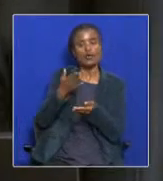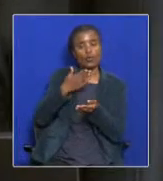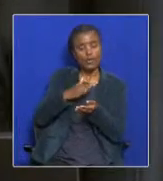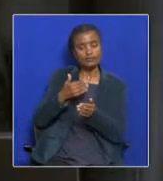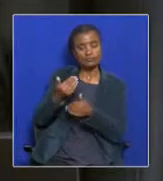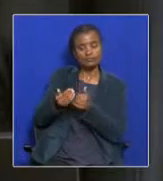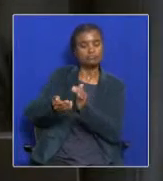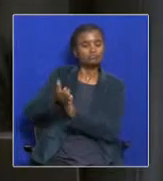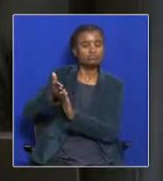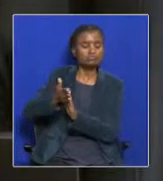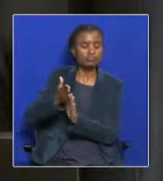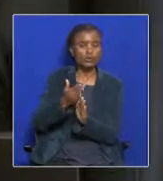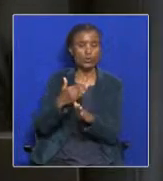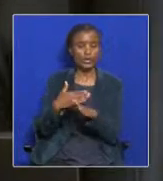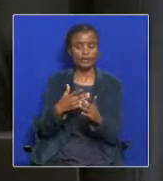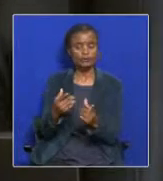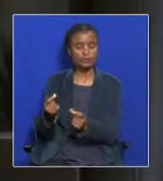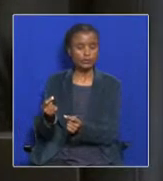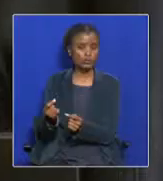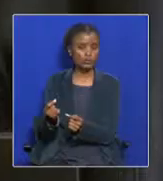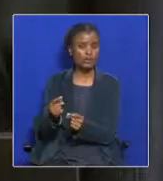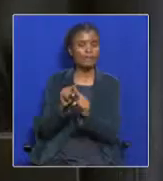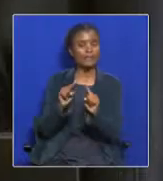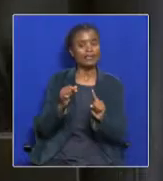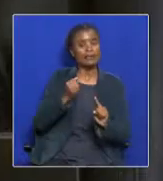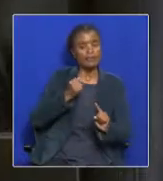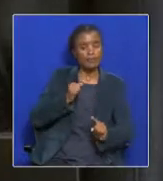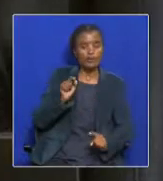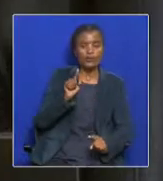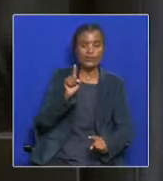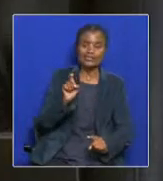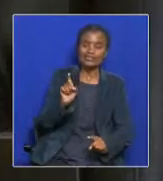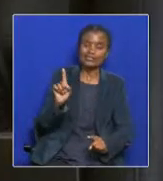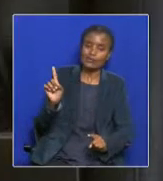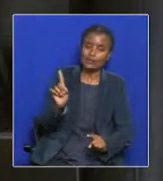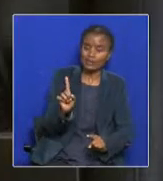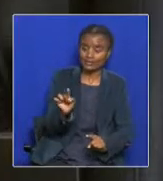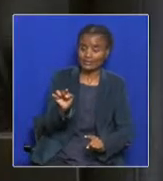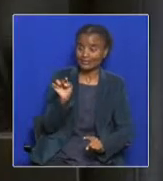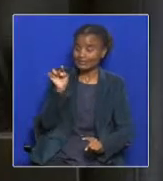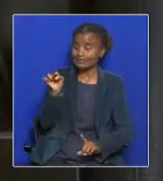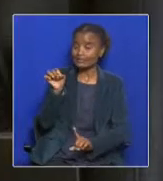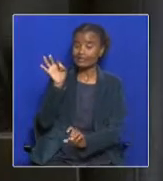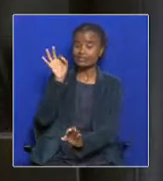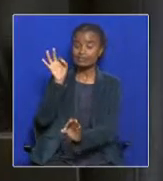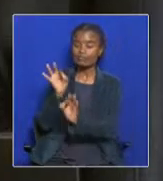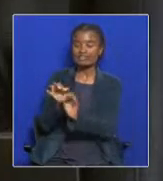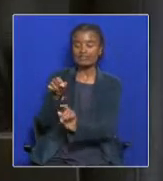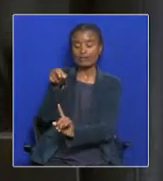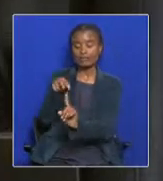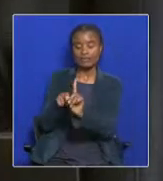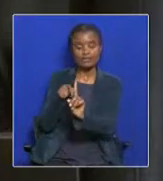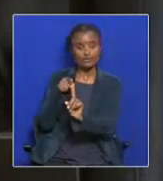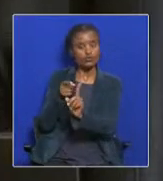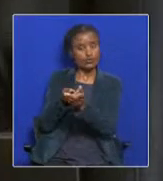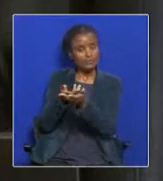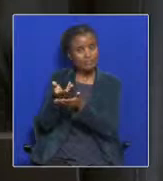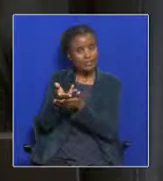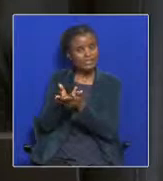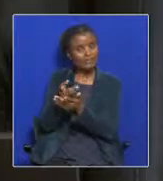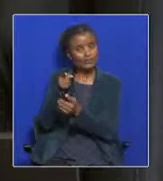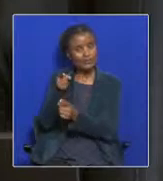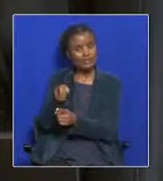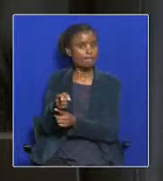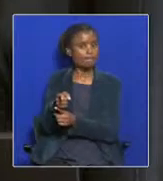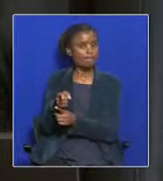question is, why are you speaking to this person who has absolutely nothing to do